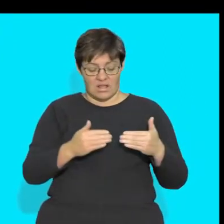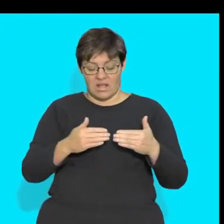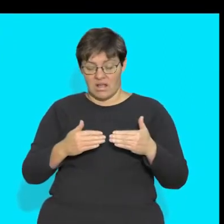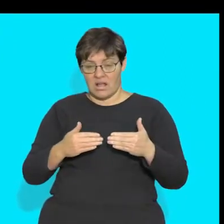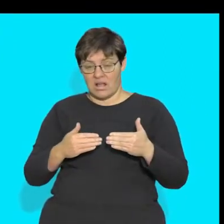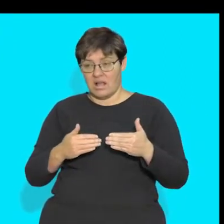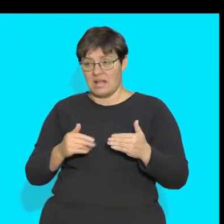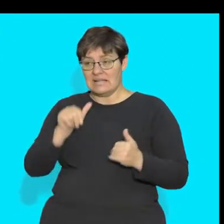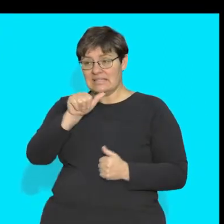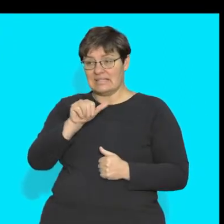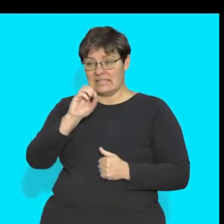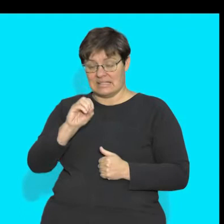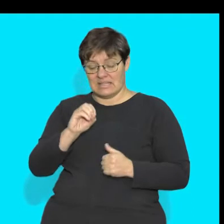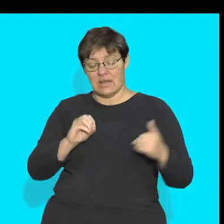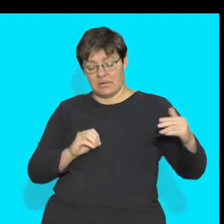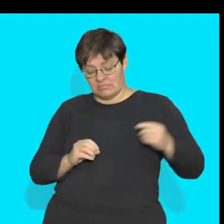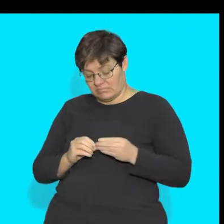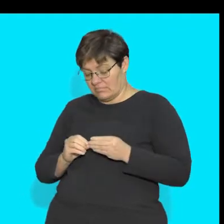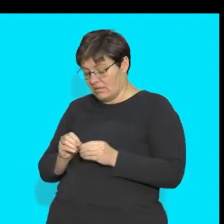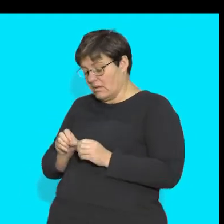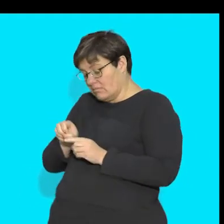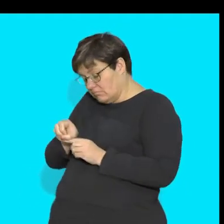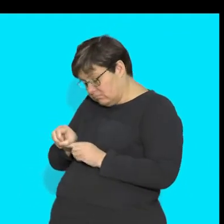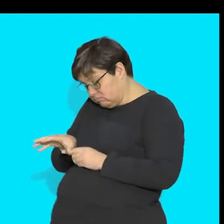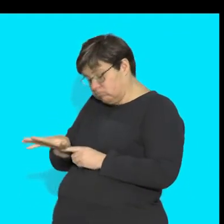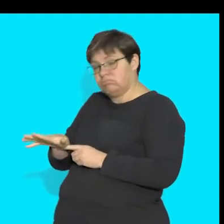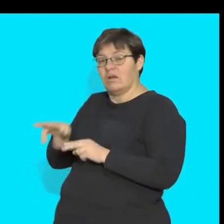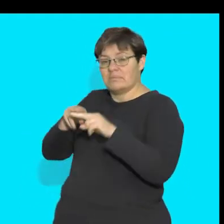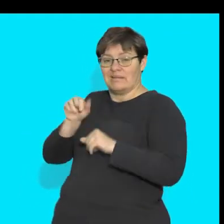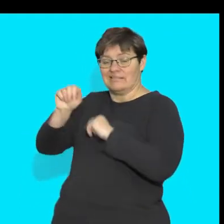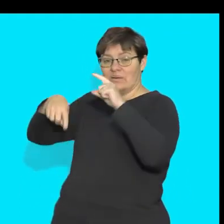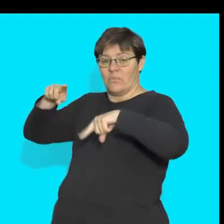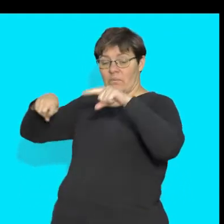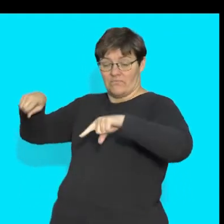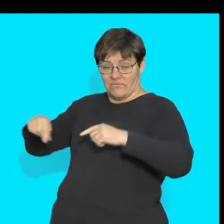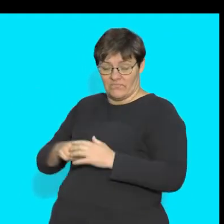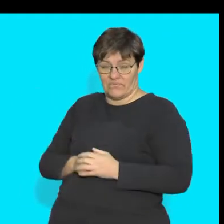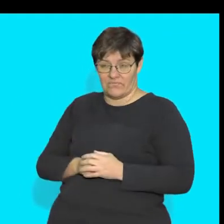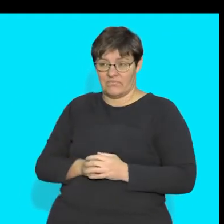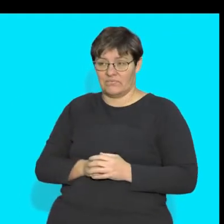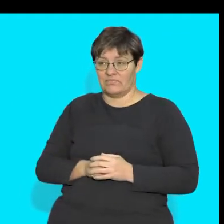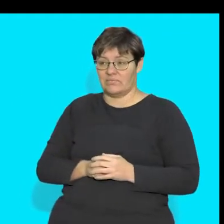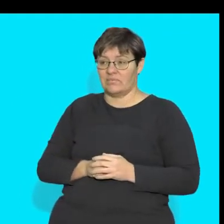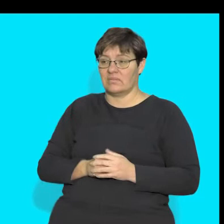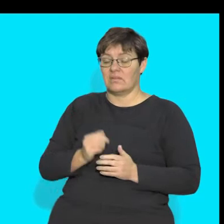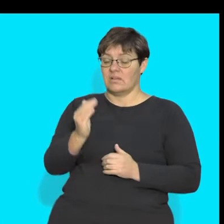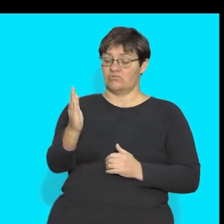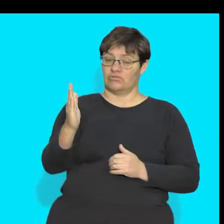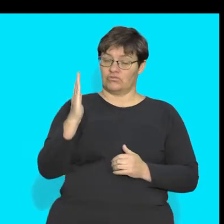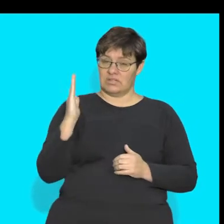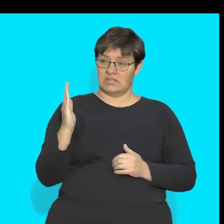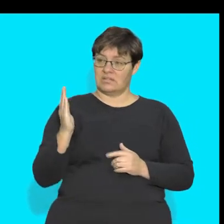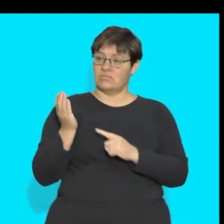prism forces them to spread out because of their wavelengths. And then what's on this